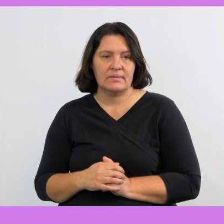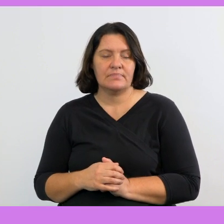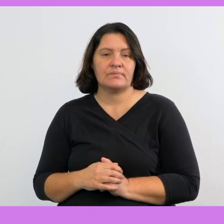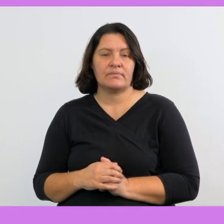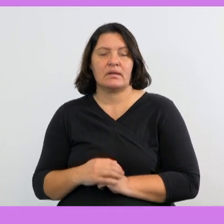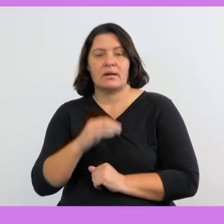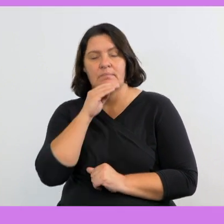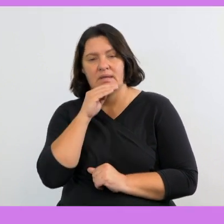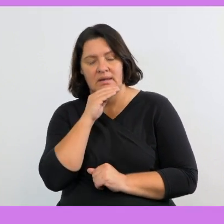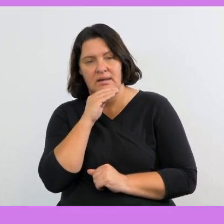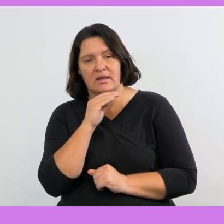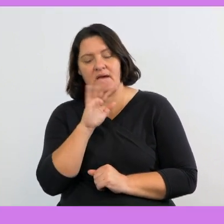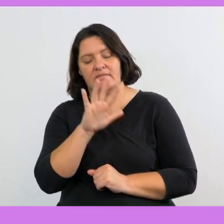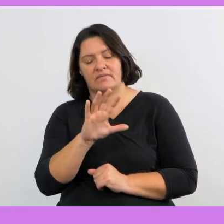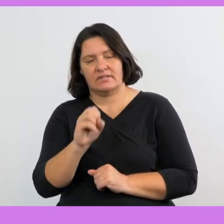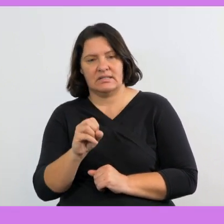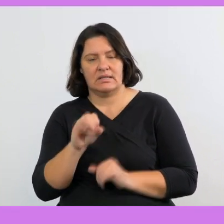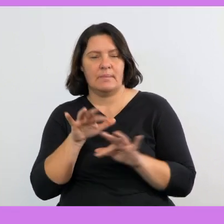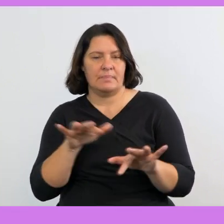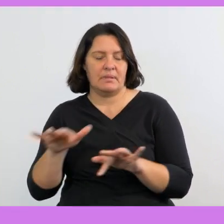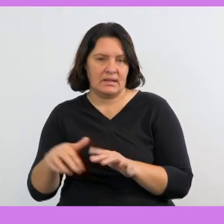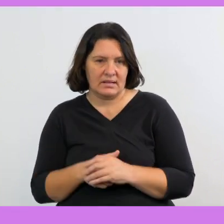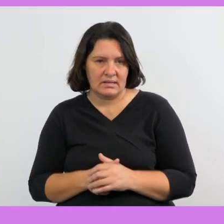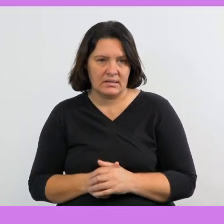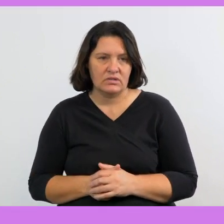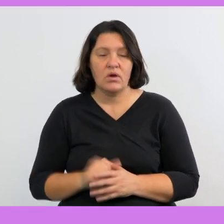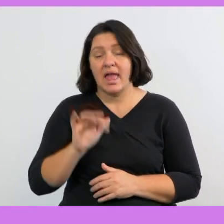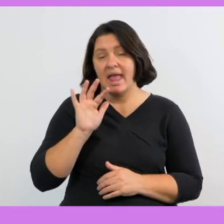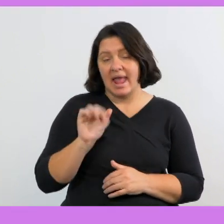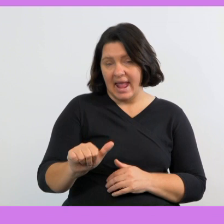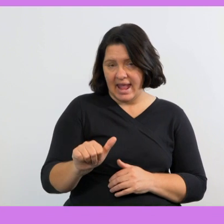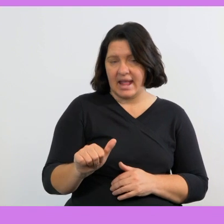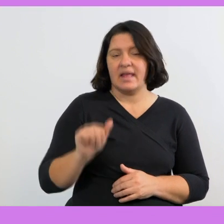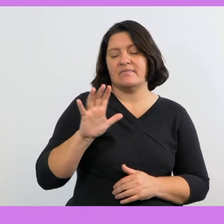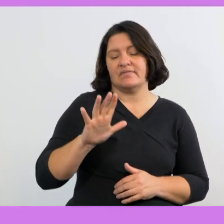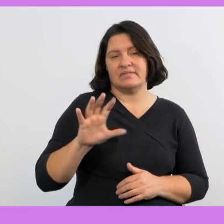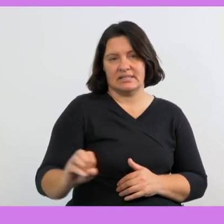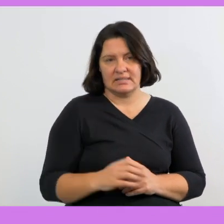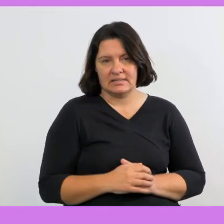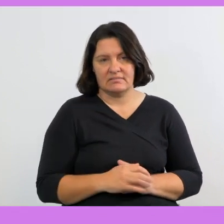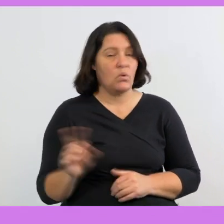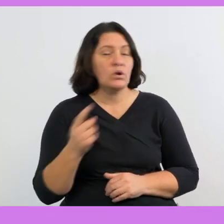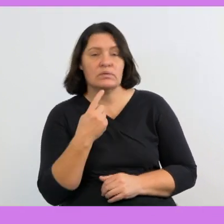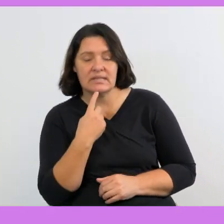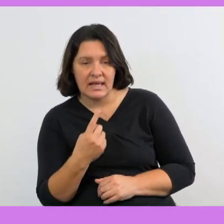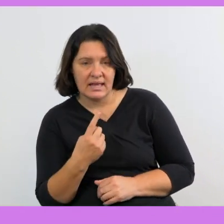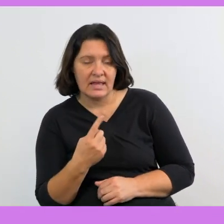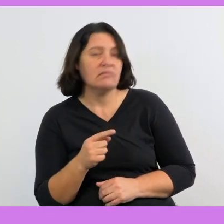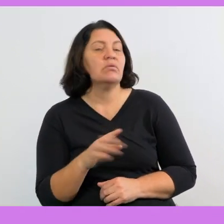by 50 Rand. So that means it will give us 50 people. So therefore, A is going to